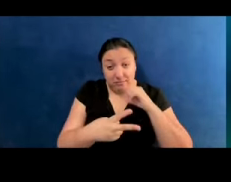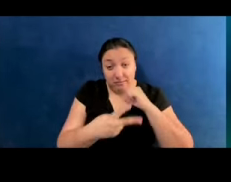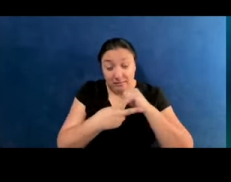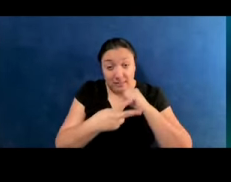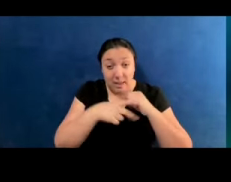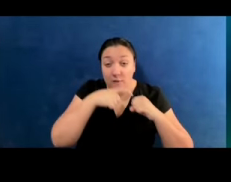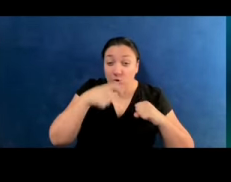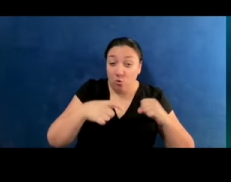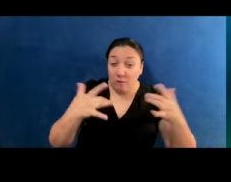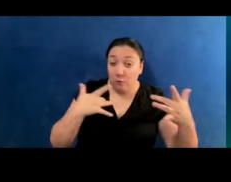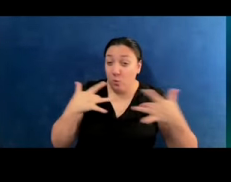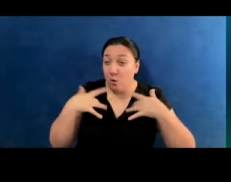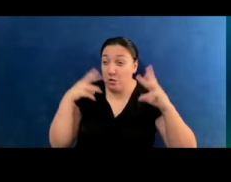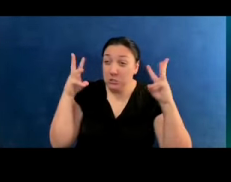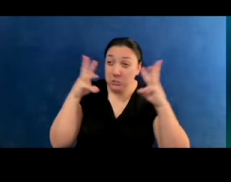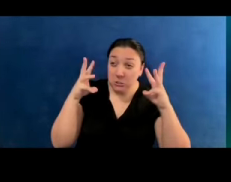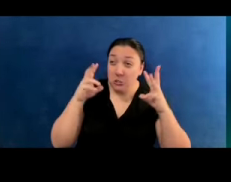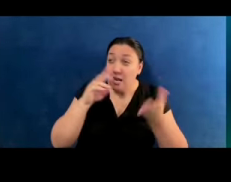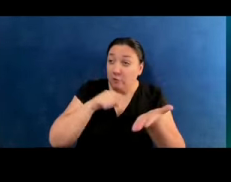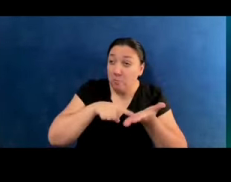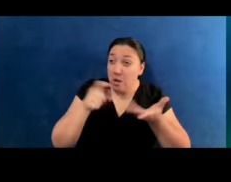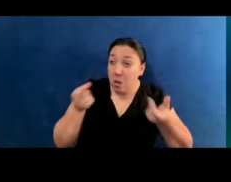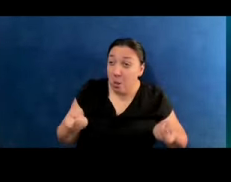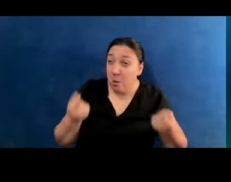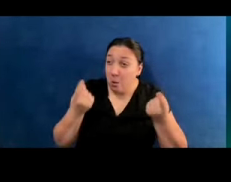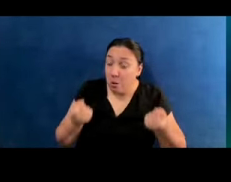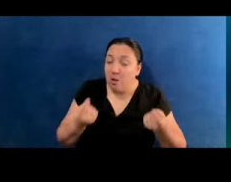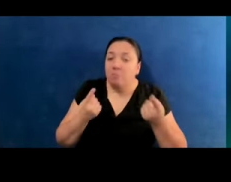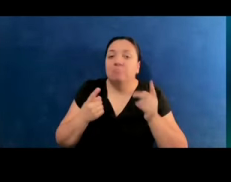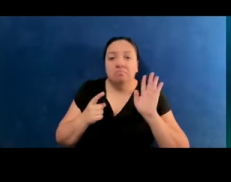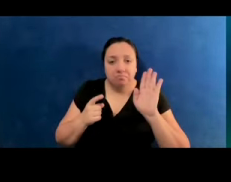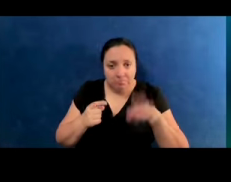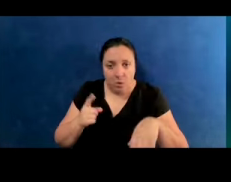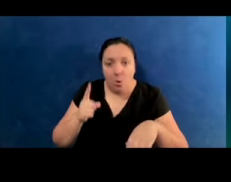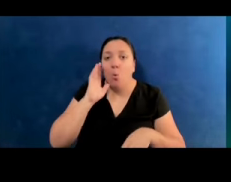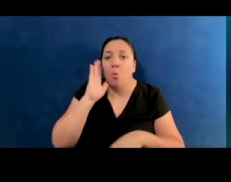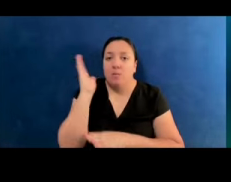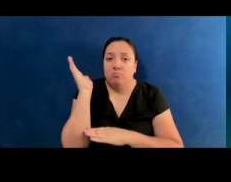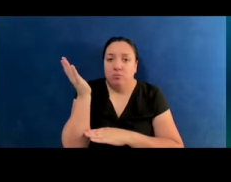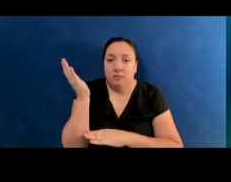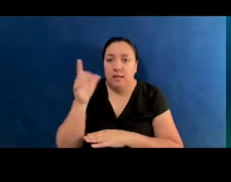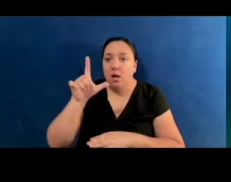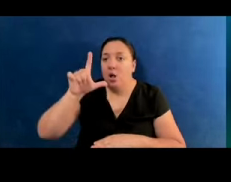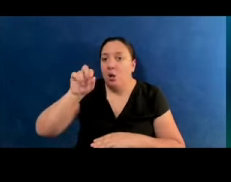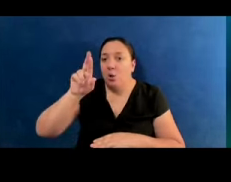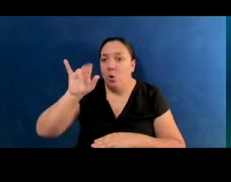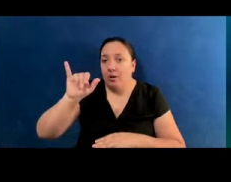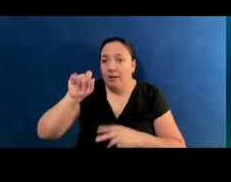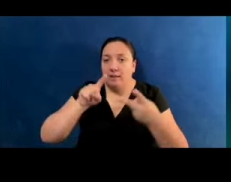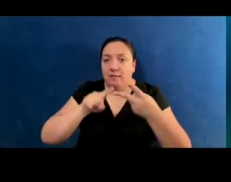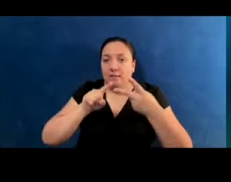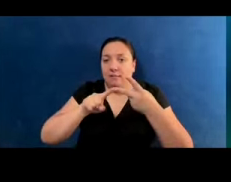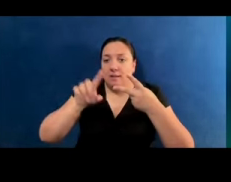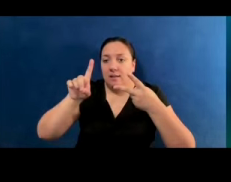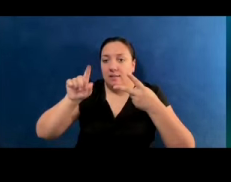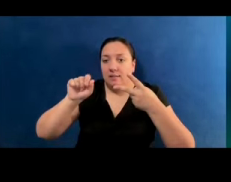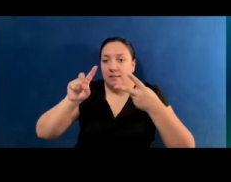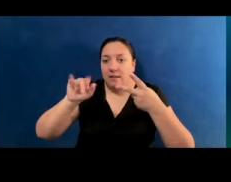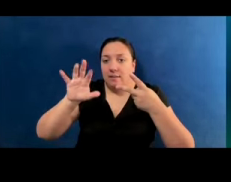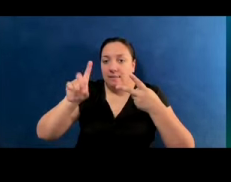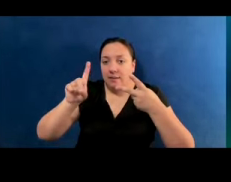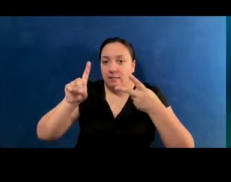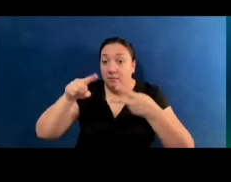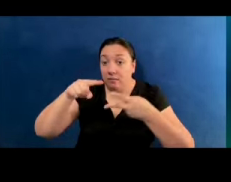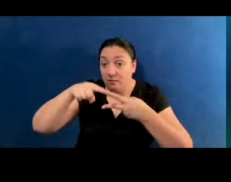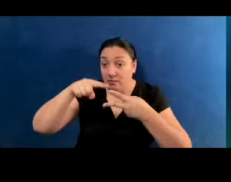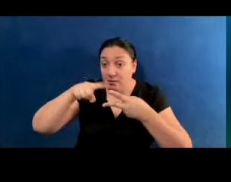on spending down, I'm here to present to you both Lauri and David. Lauri Maloney is